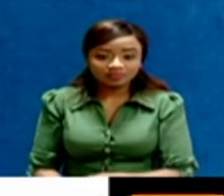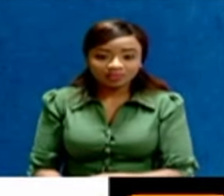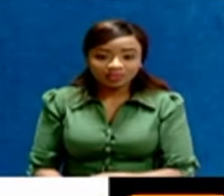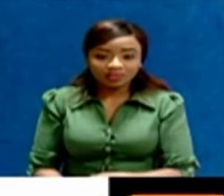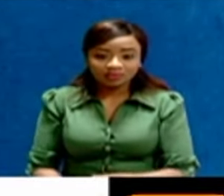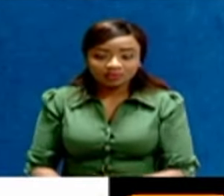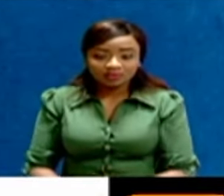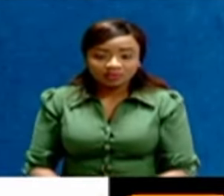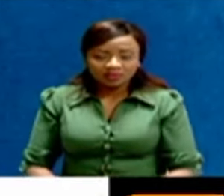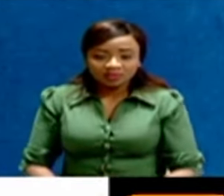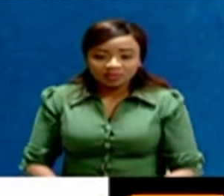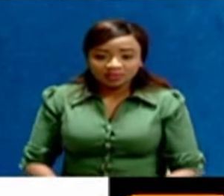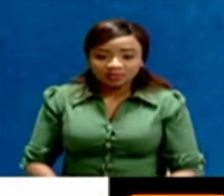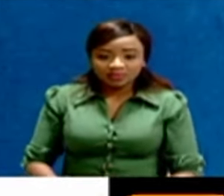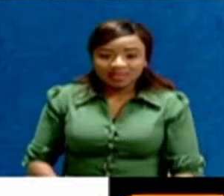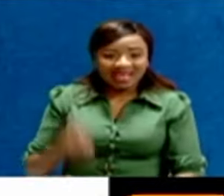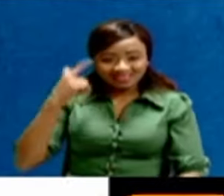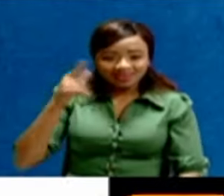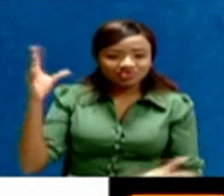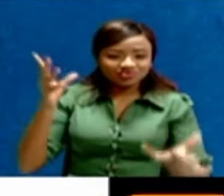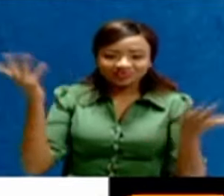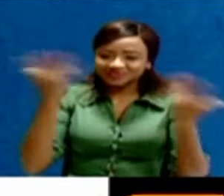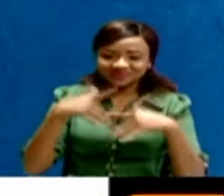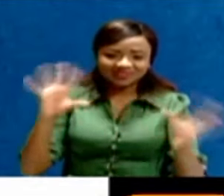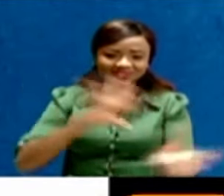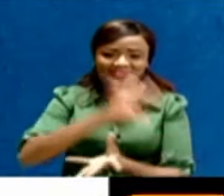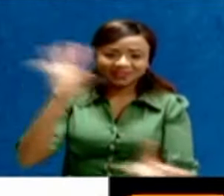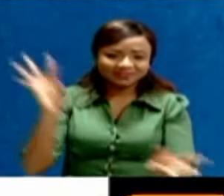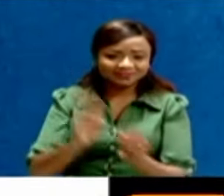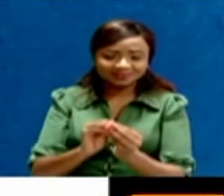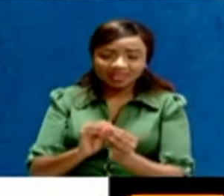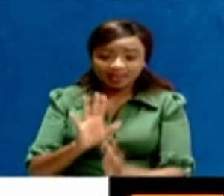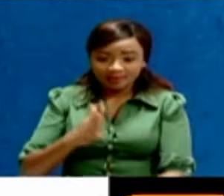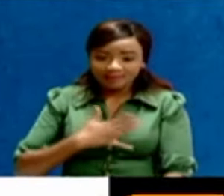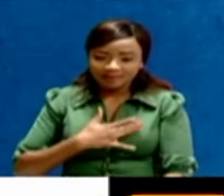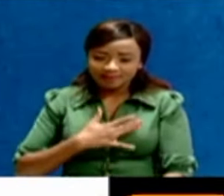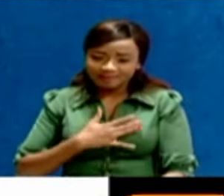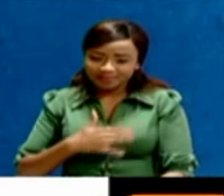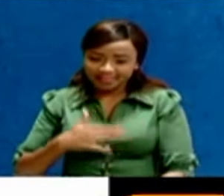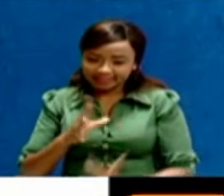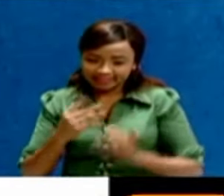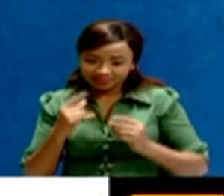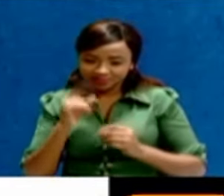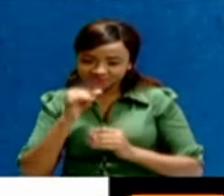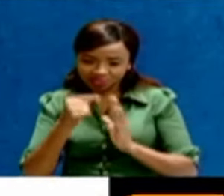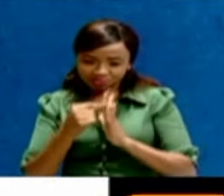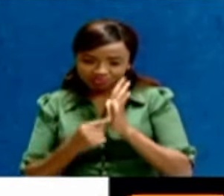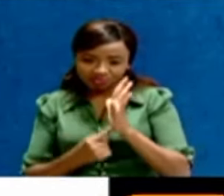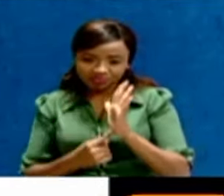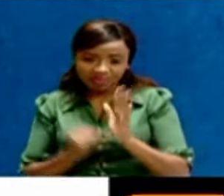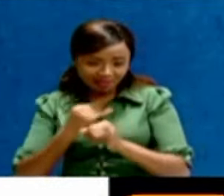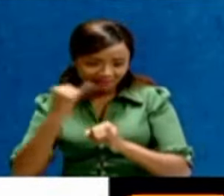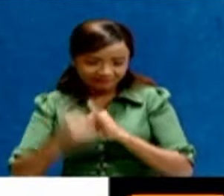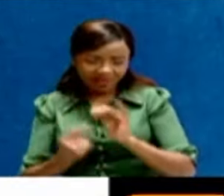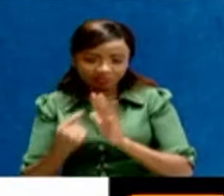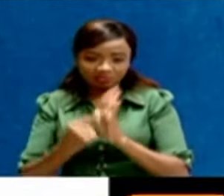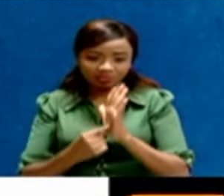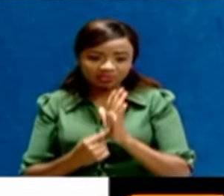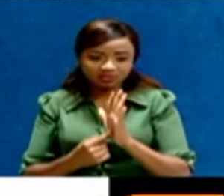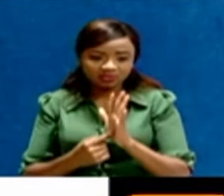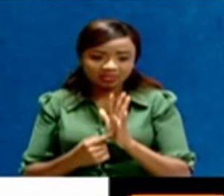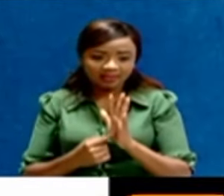Honorable Kanata, I think you've given sufficient examples. Please hang on. Let me now, Honorable Adama, voice in now. Go ahead, Honorable